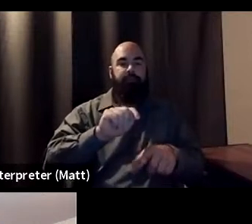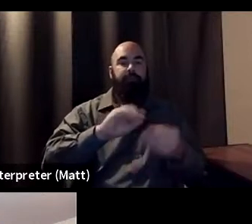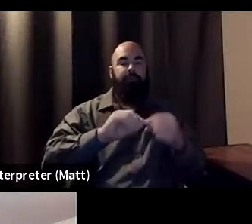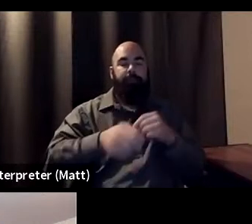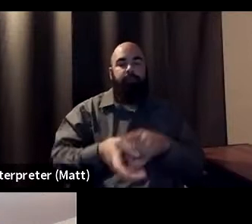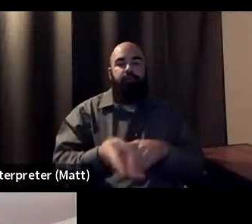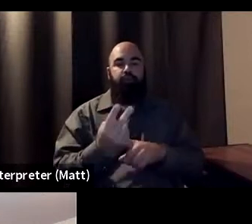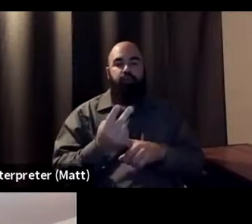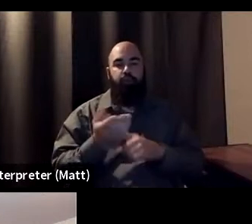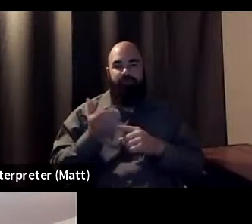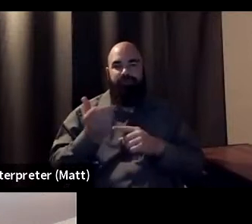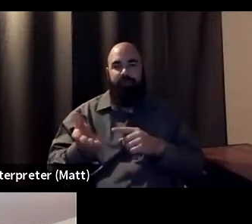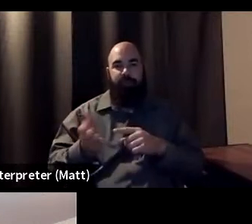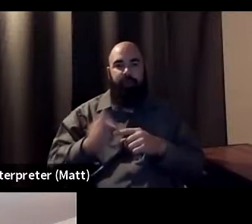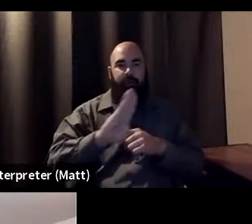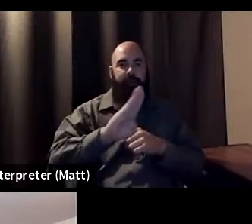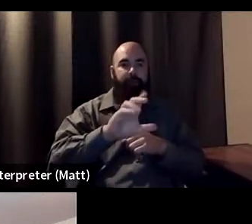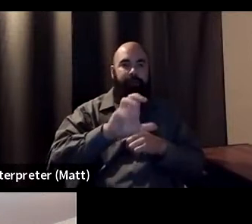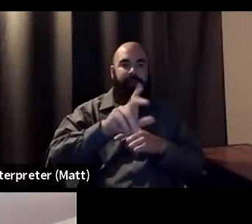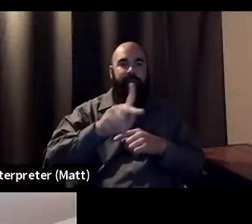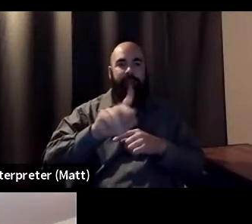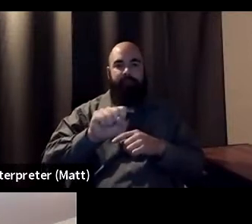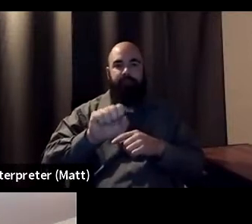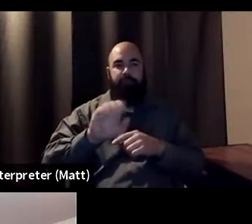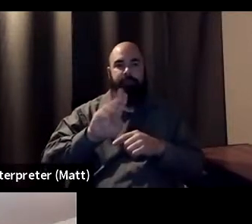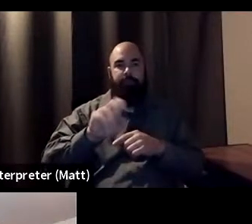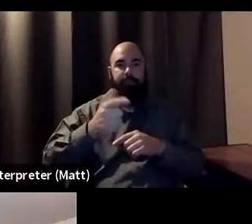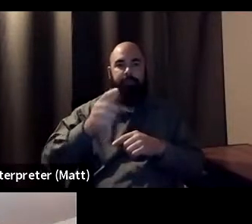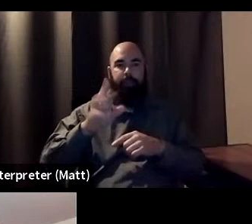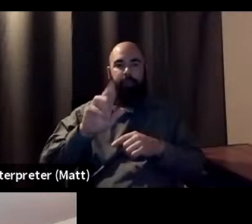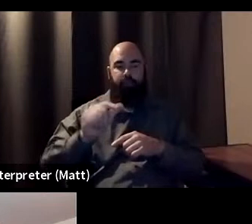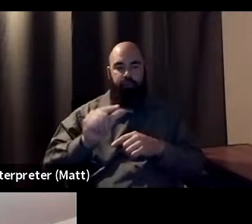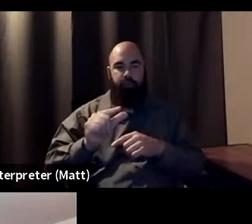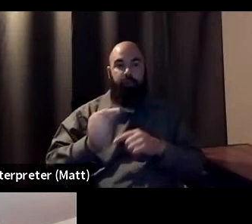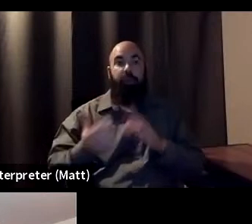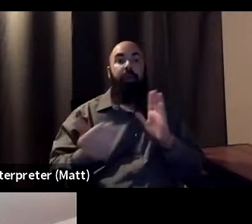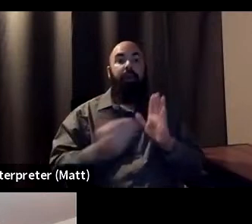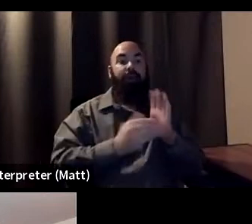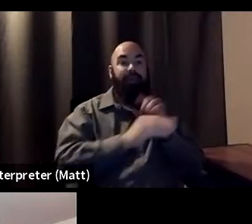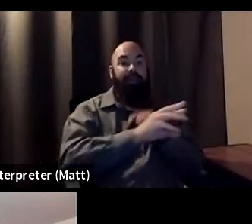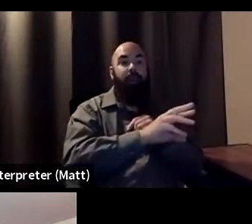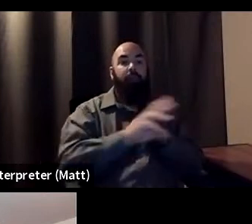A summary of tonight's forum will be available online at